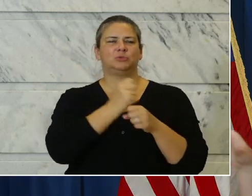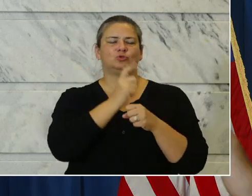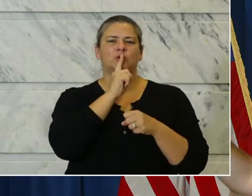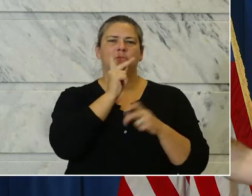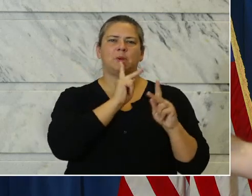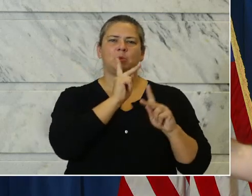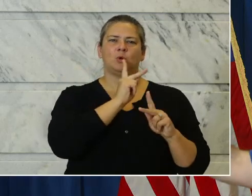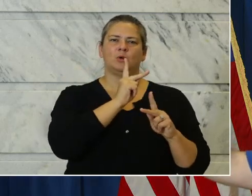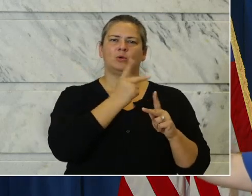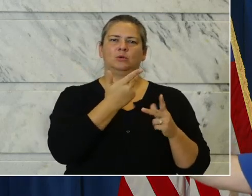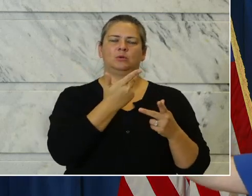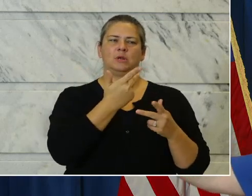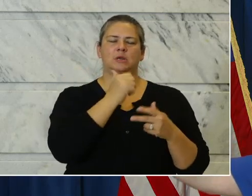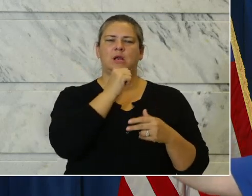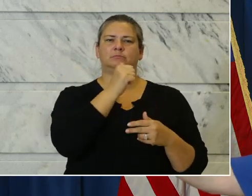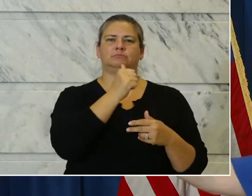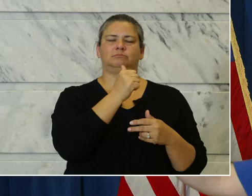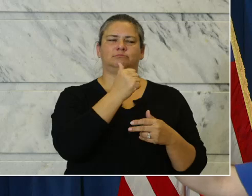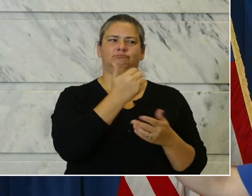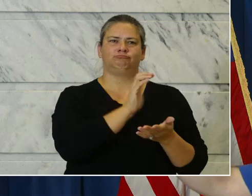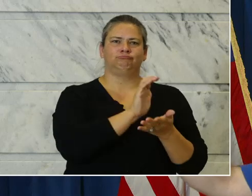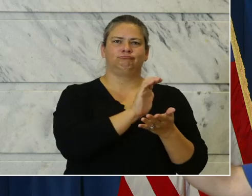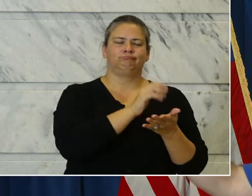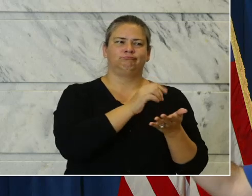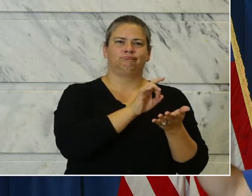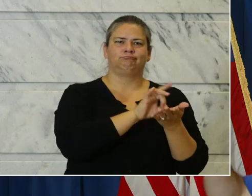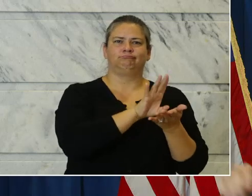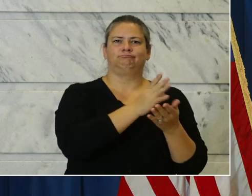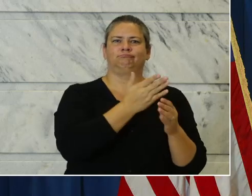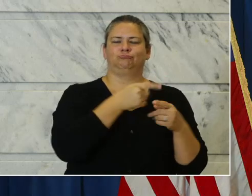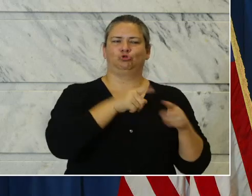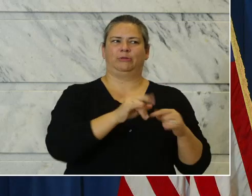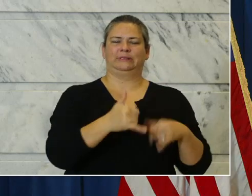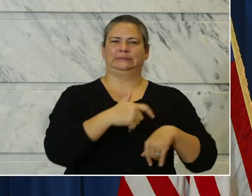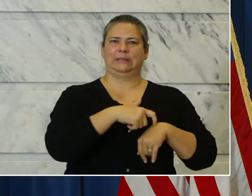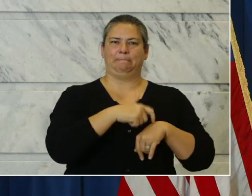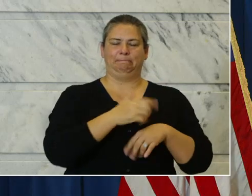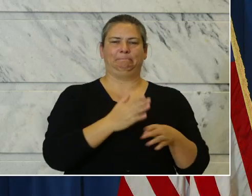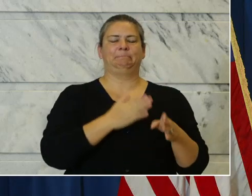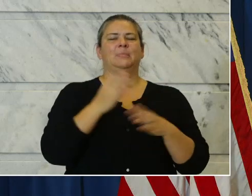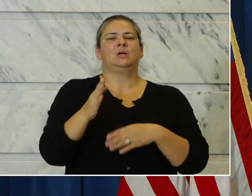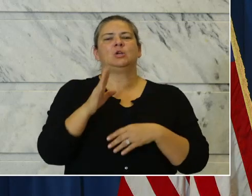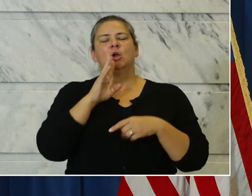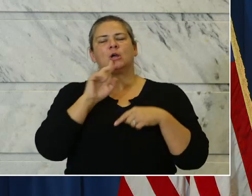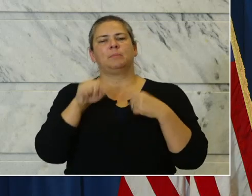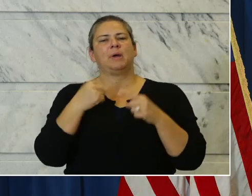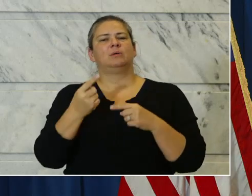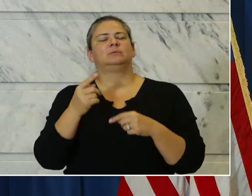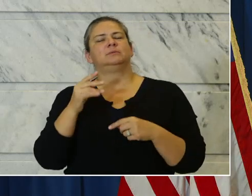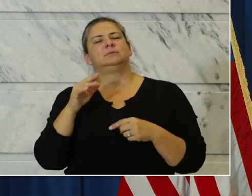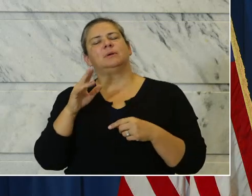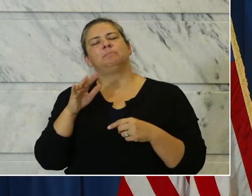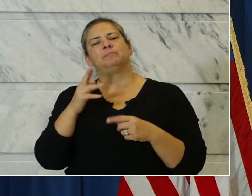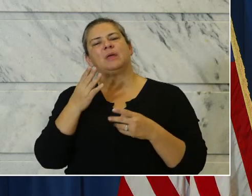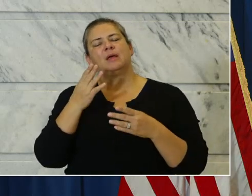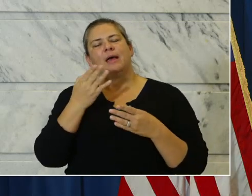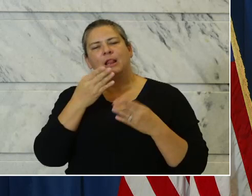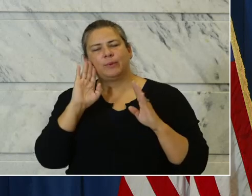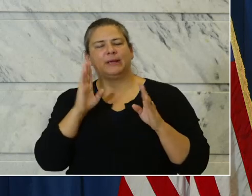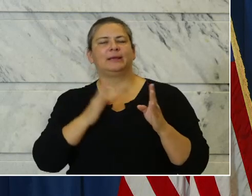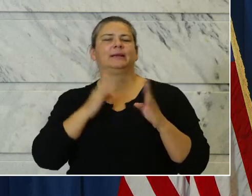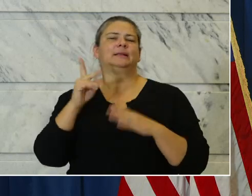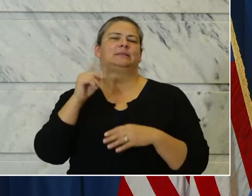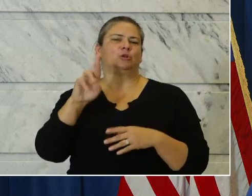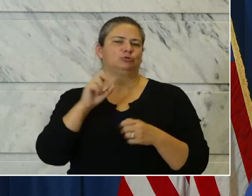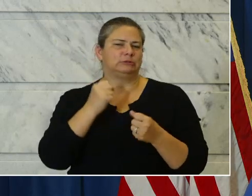to go back through the dashboards for public schools and then talk to us about a safe Halloween and how we do